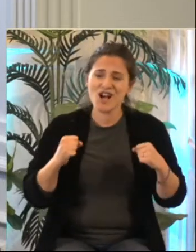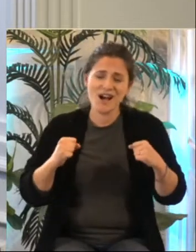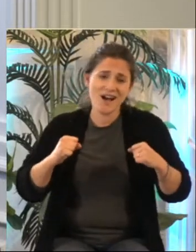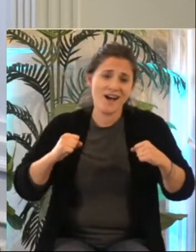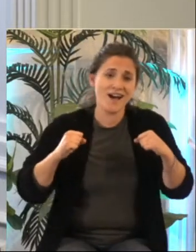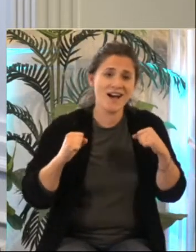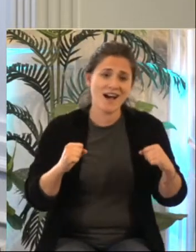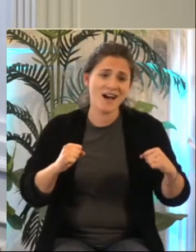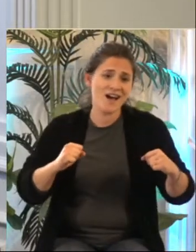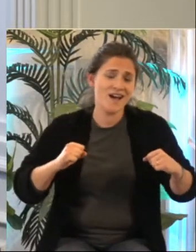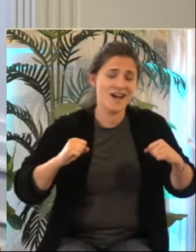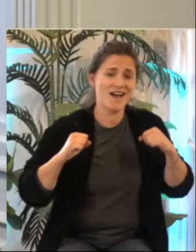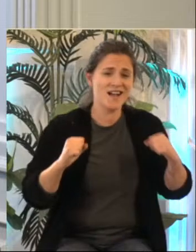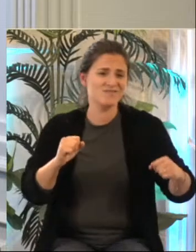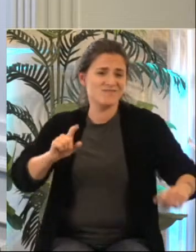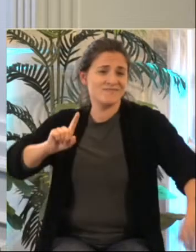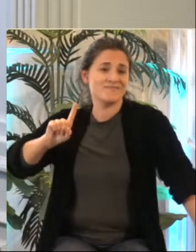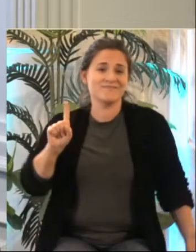feeling